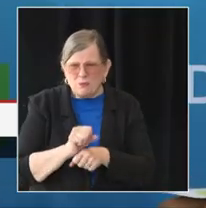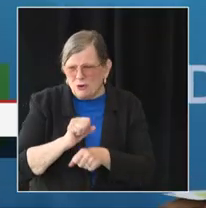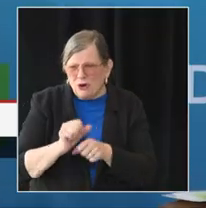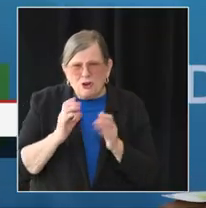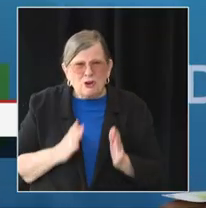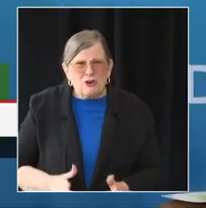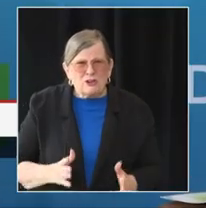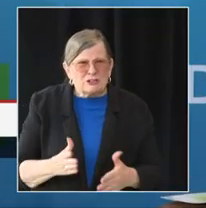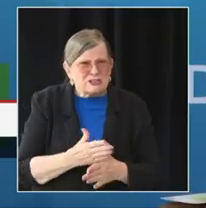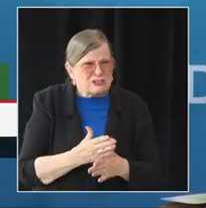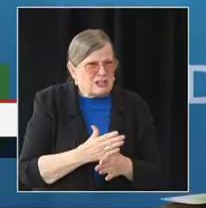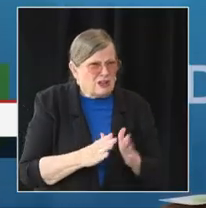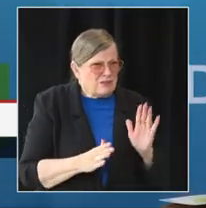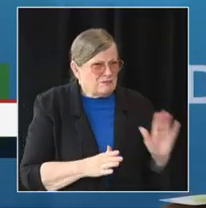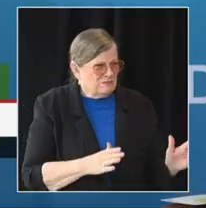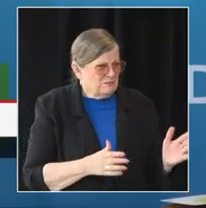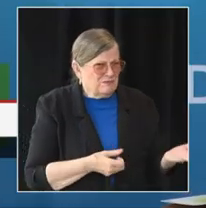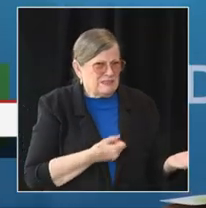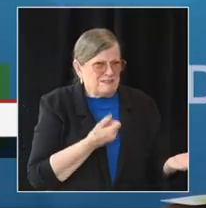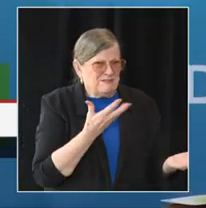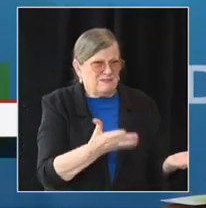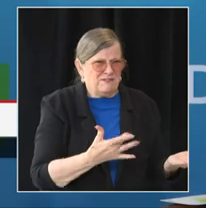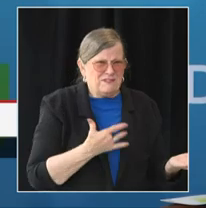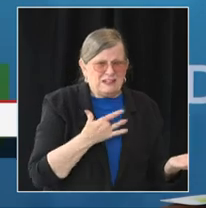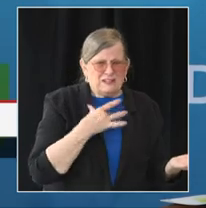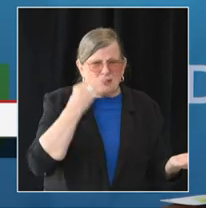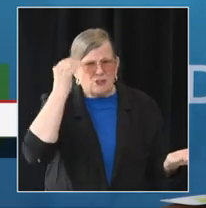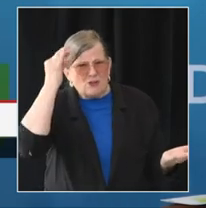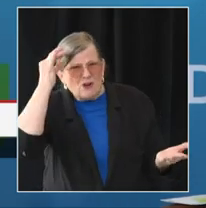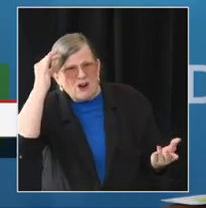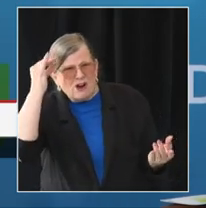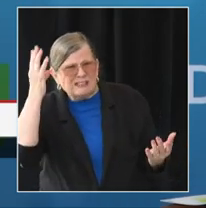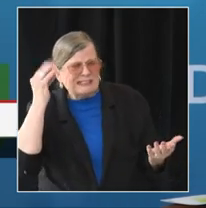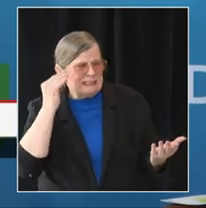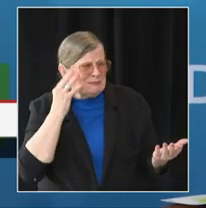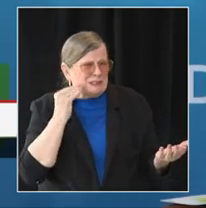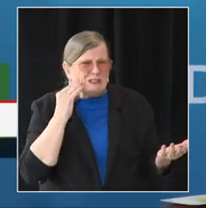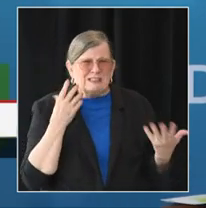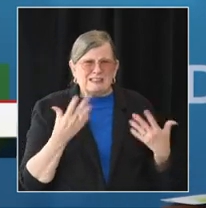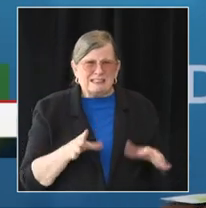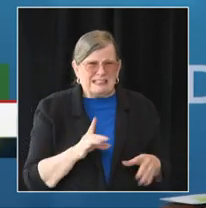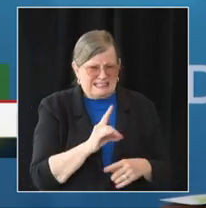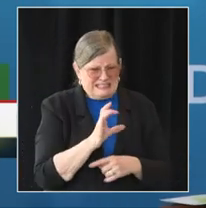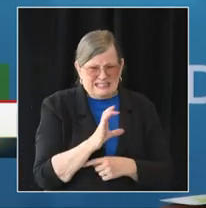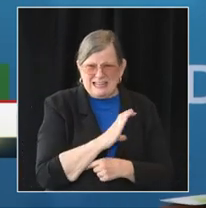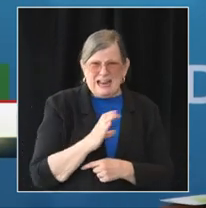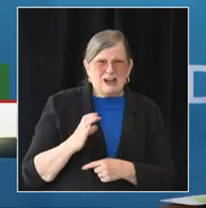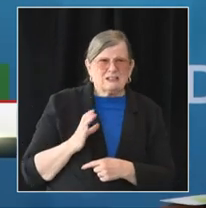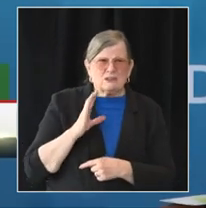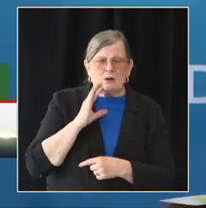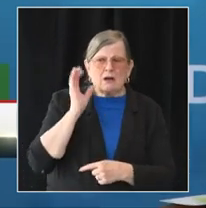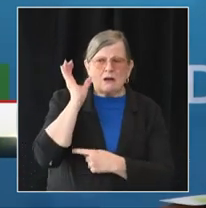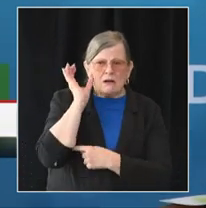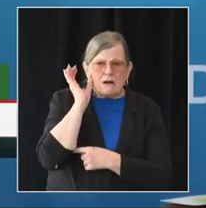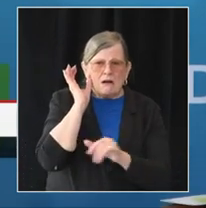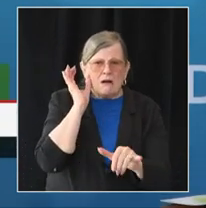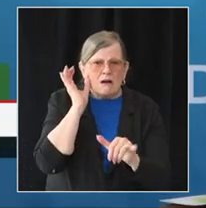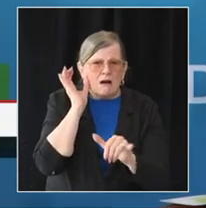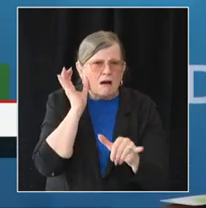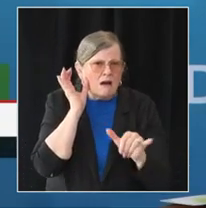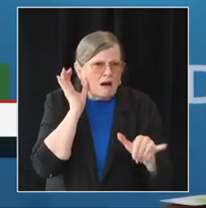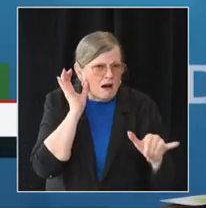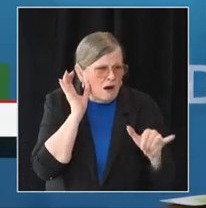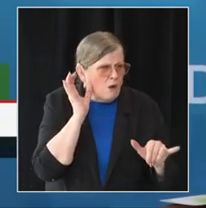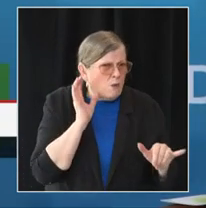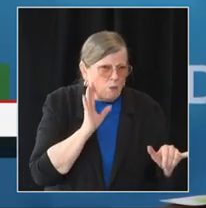of people who are involved in financing affordable housing and delivering affordable housing, the difference